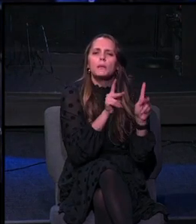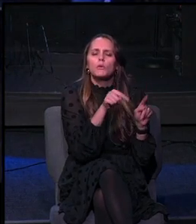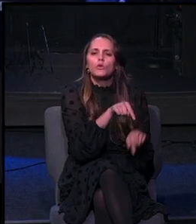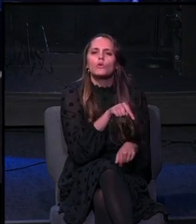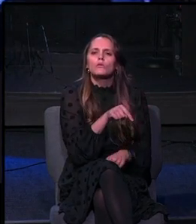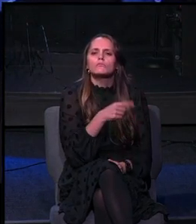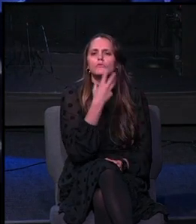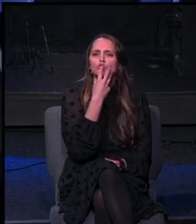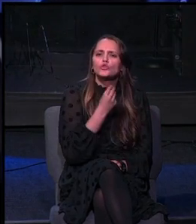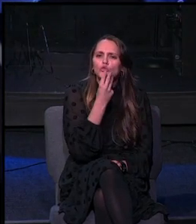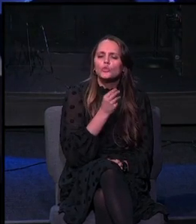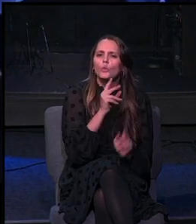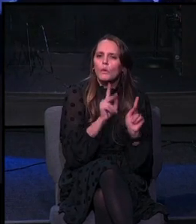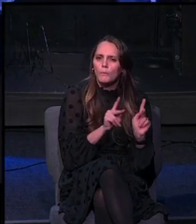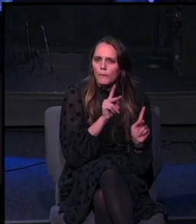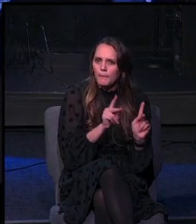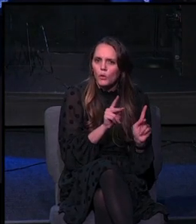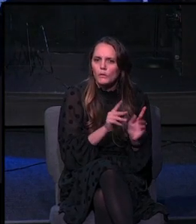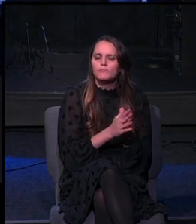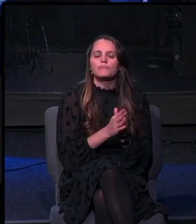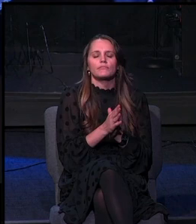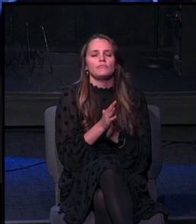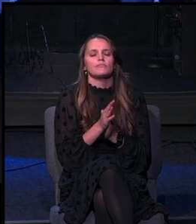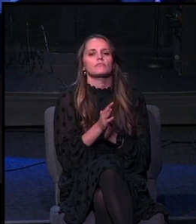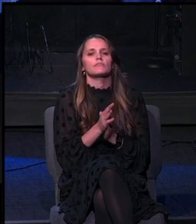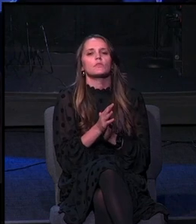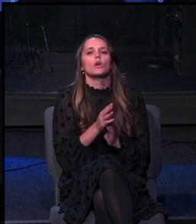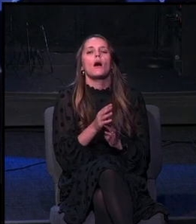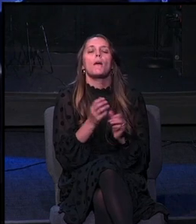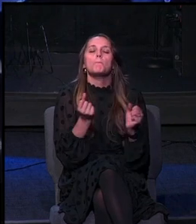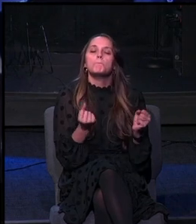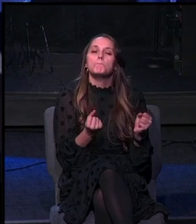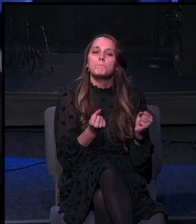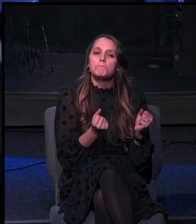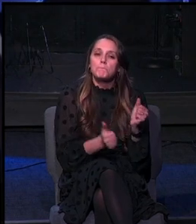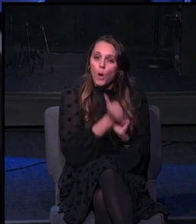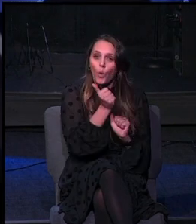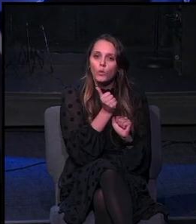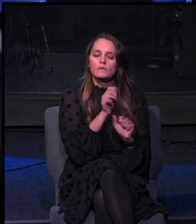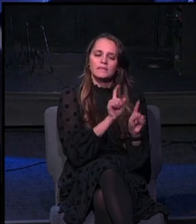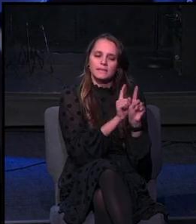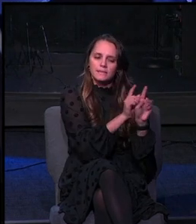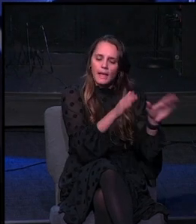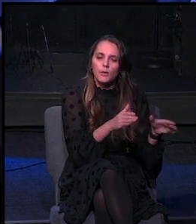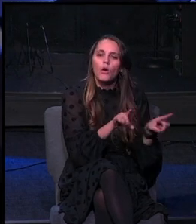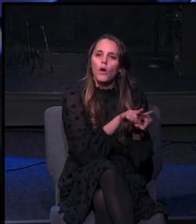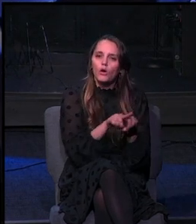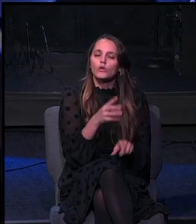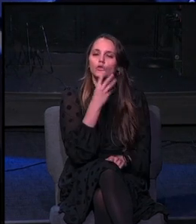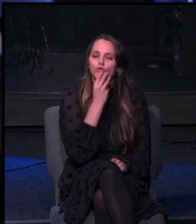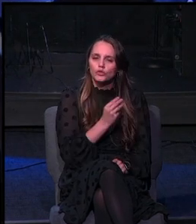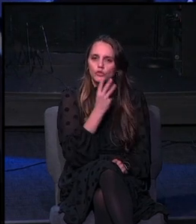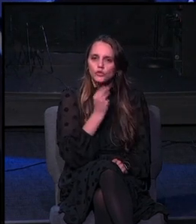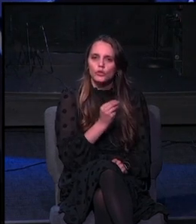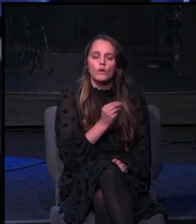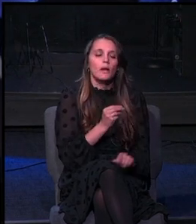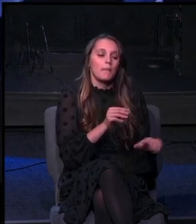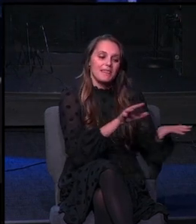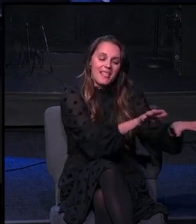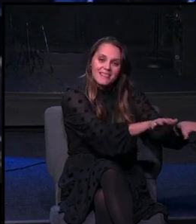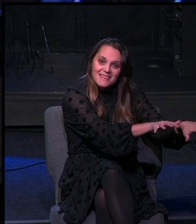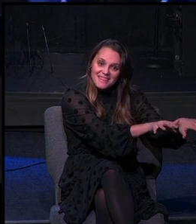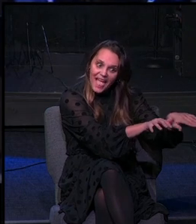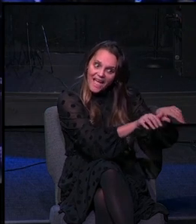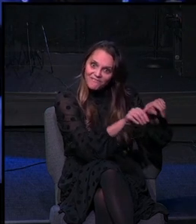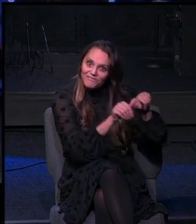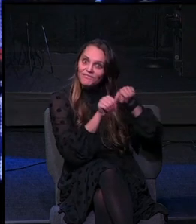and all of his, or most of his disciples, I should say, were Jewish. But Jesus withdrew from this land where most of them are Jewish, and he